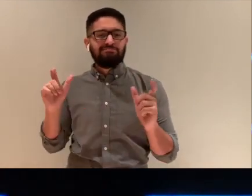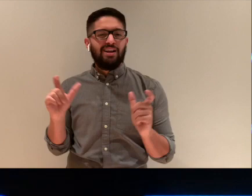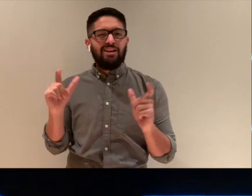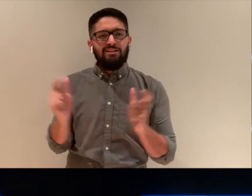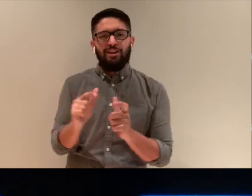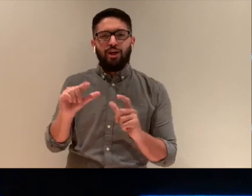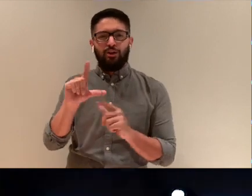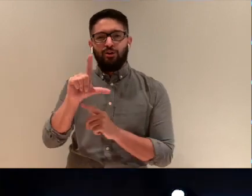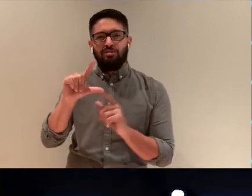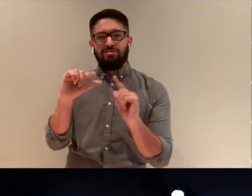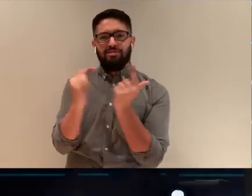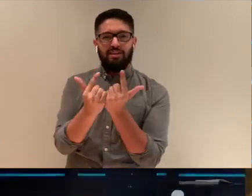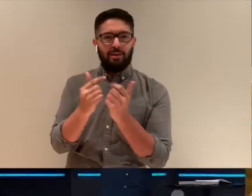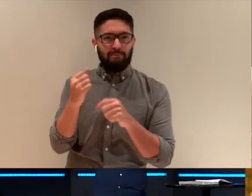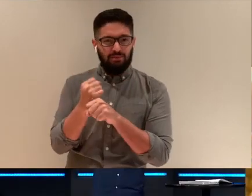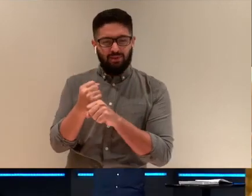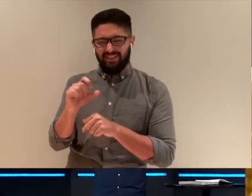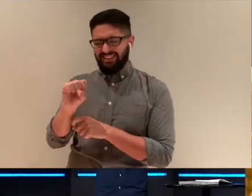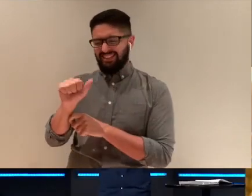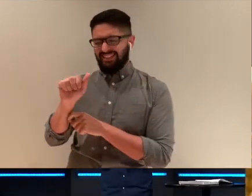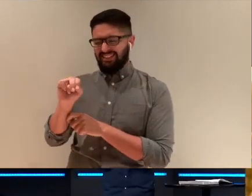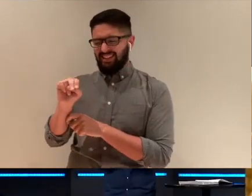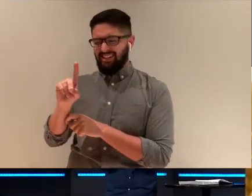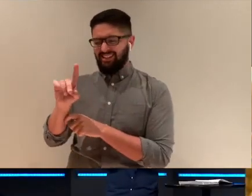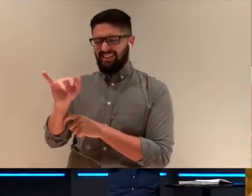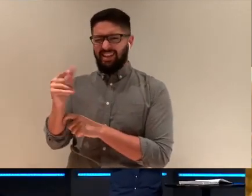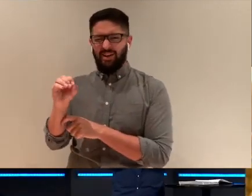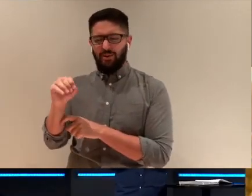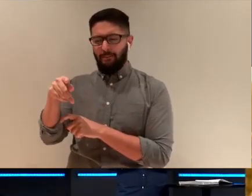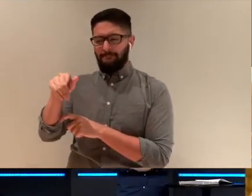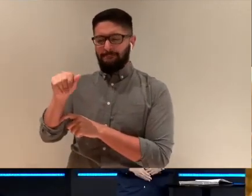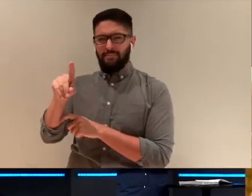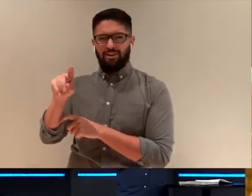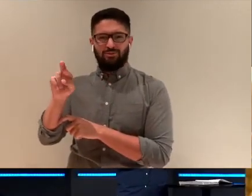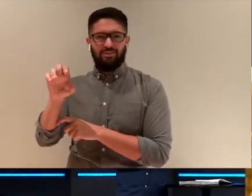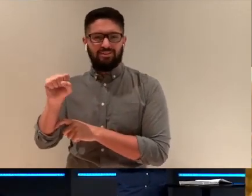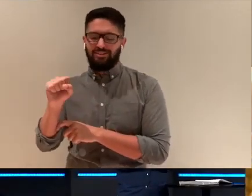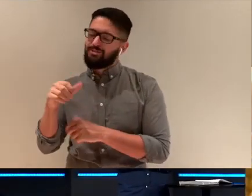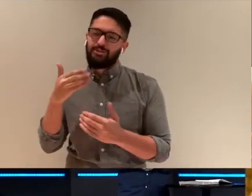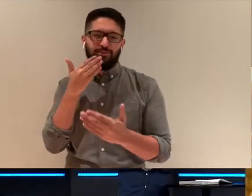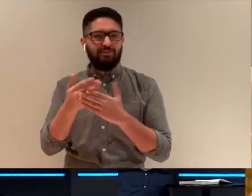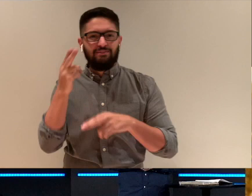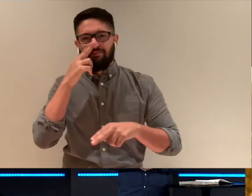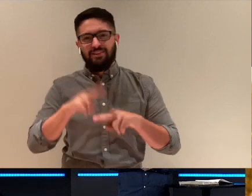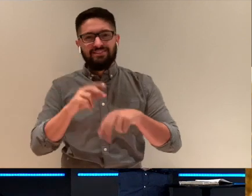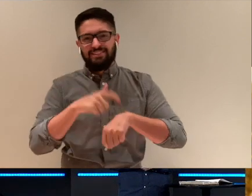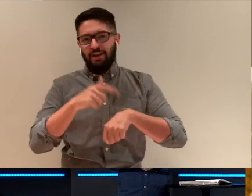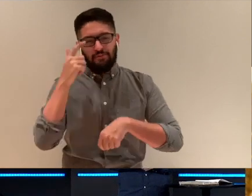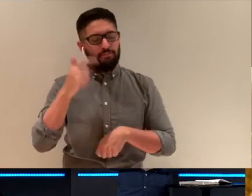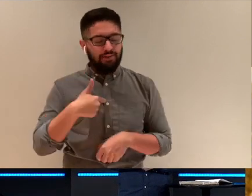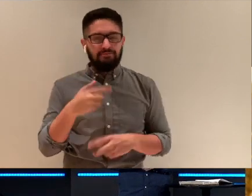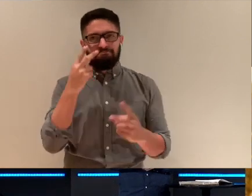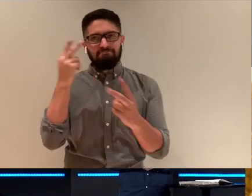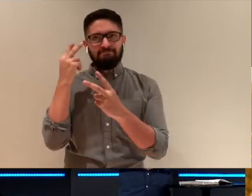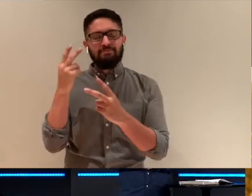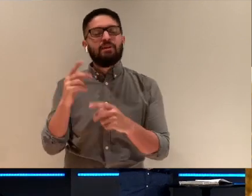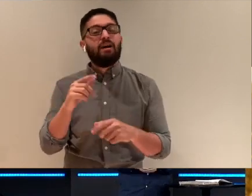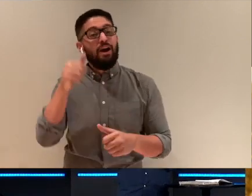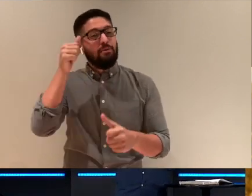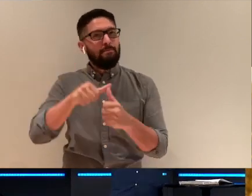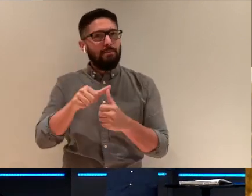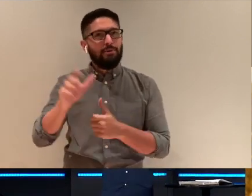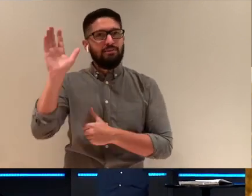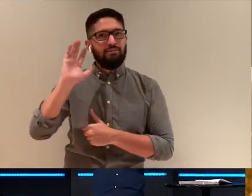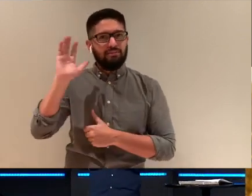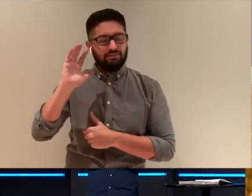when I was Little League Baseball. Yeah, I was in the San Diego Padres. There I am. And man, those were good and fun times for me. But